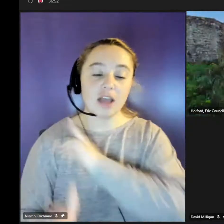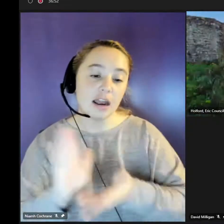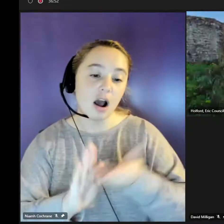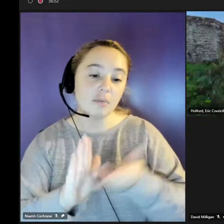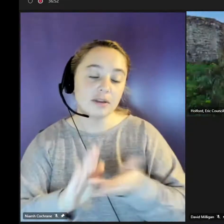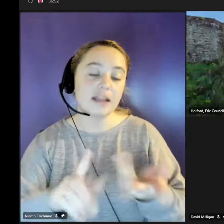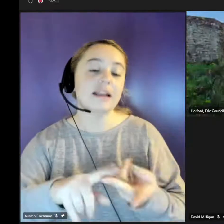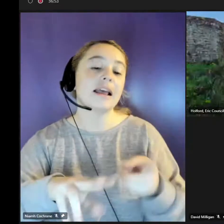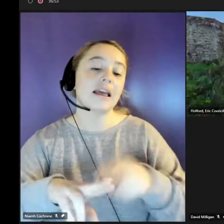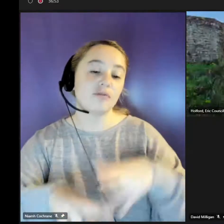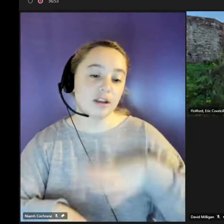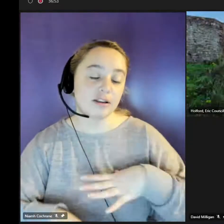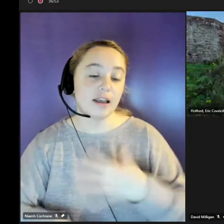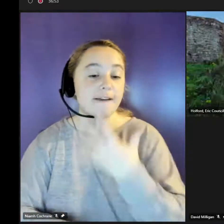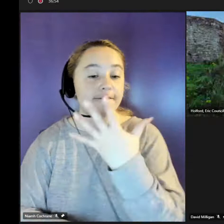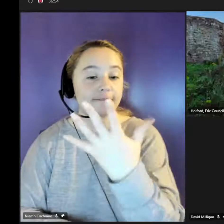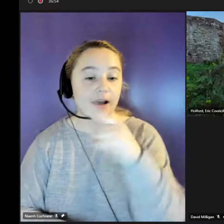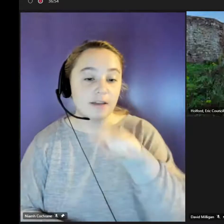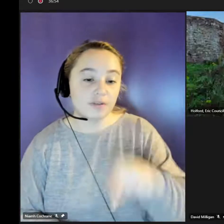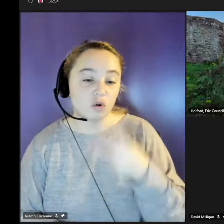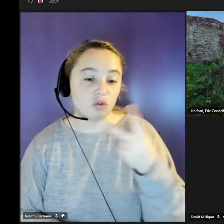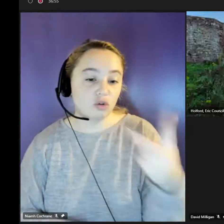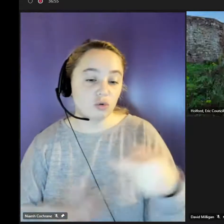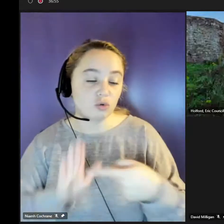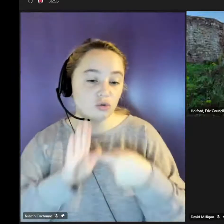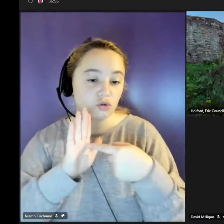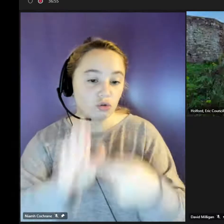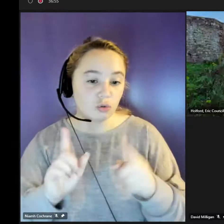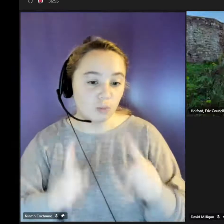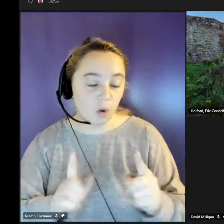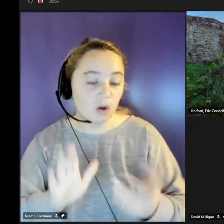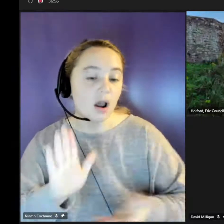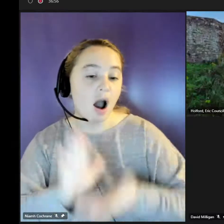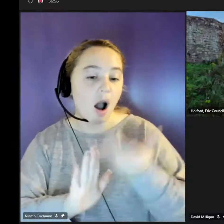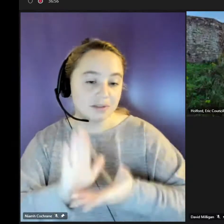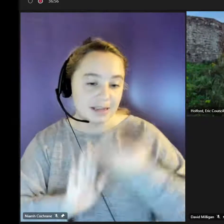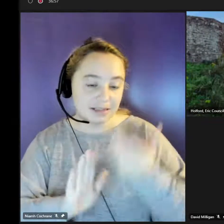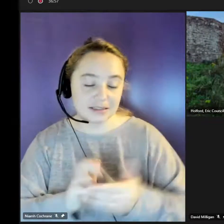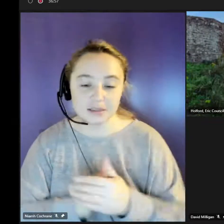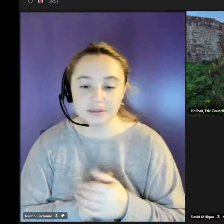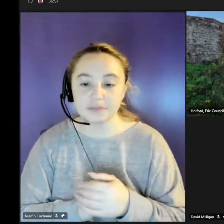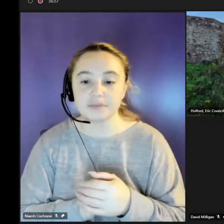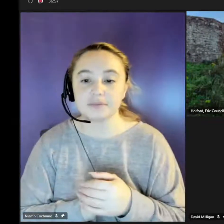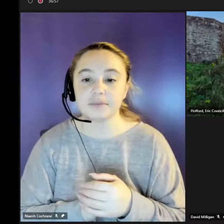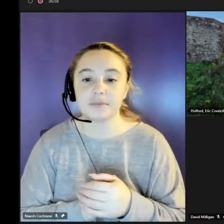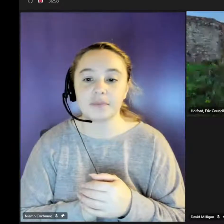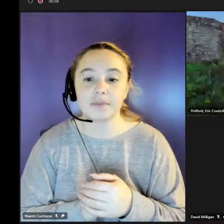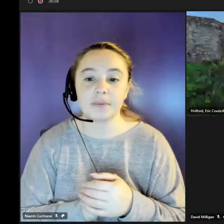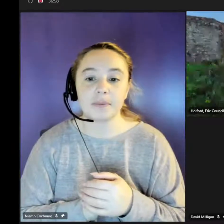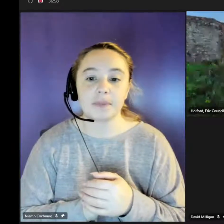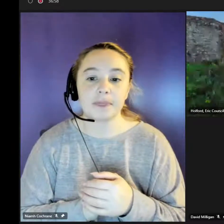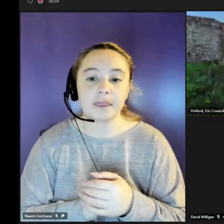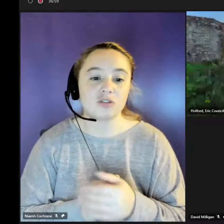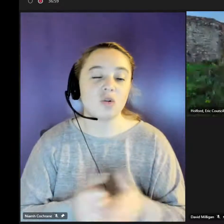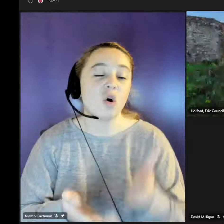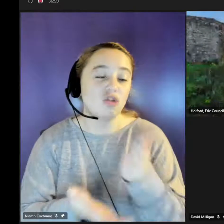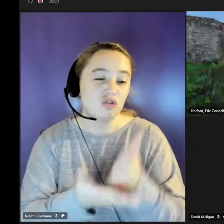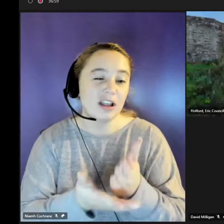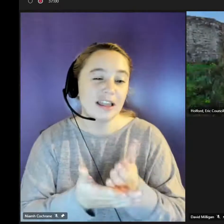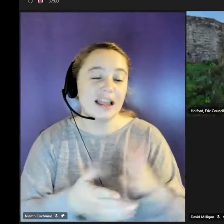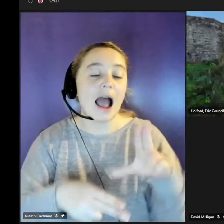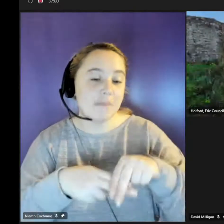section 5.2 of the report shows where the updates have been made. And these are mainly to Appendix